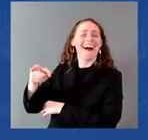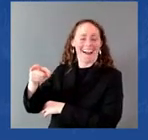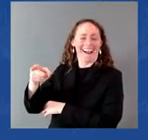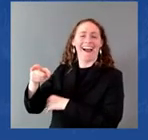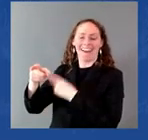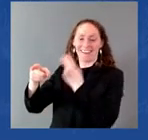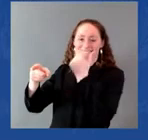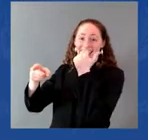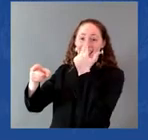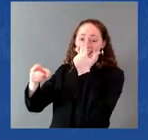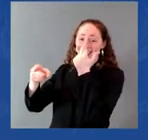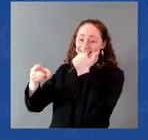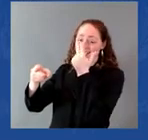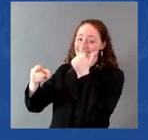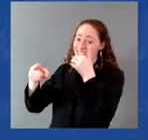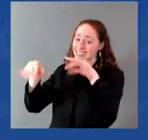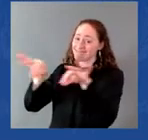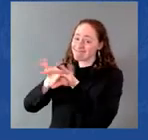that way.